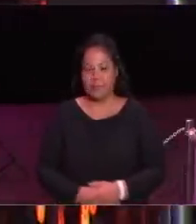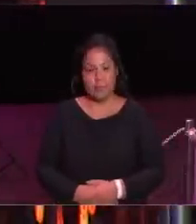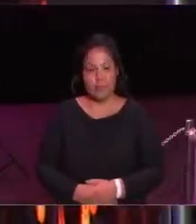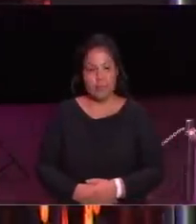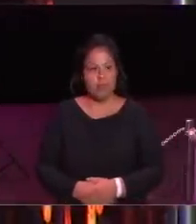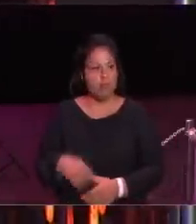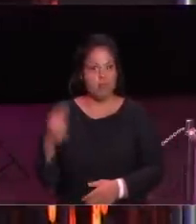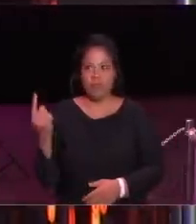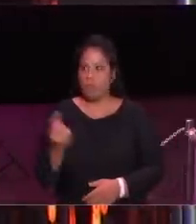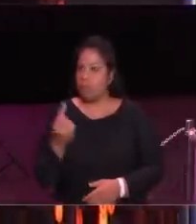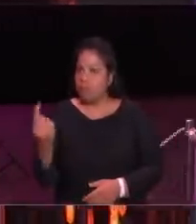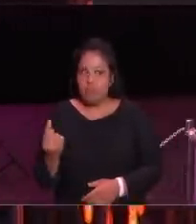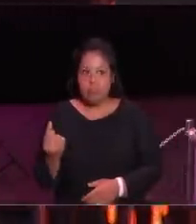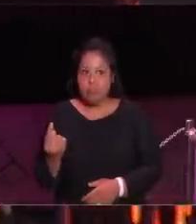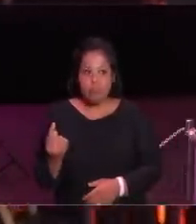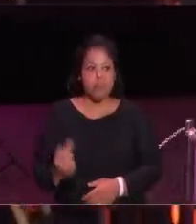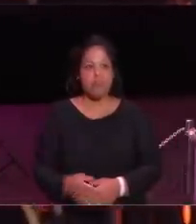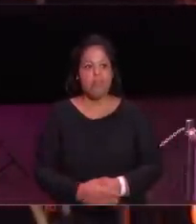Somebody else.